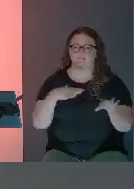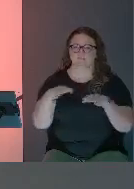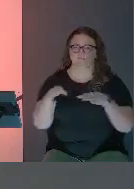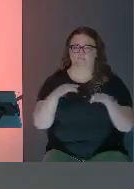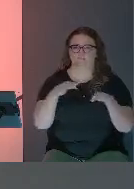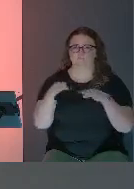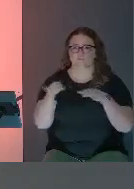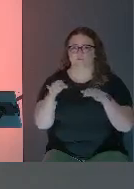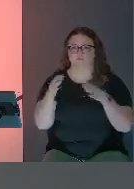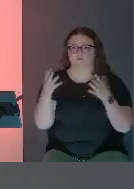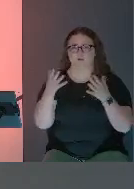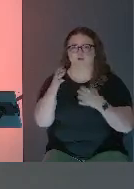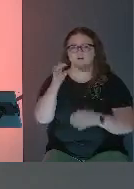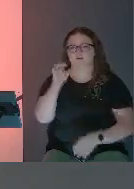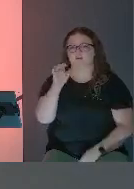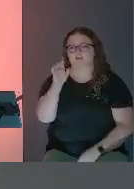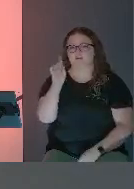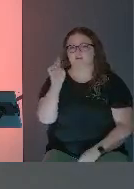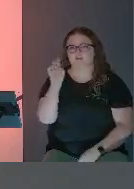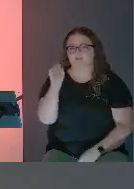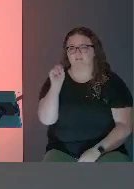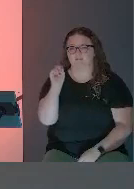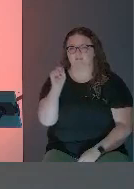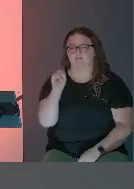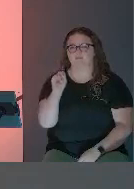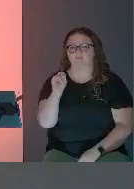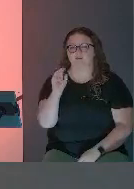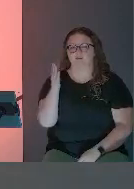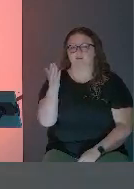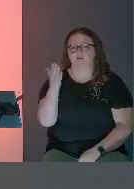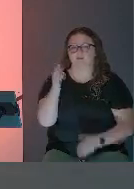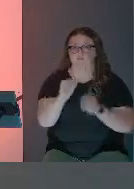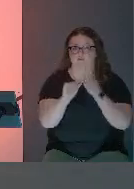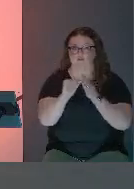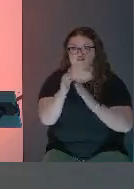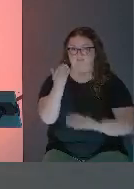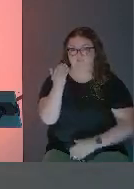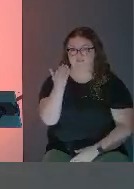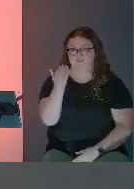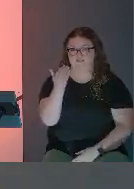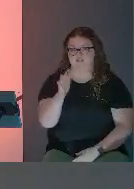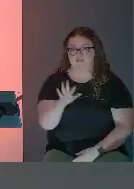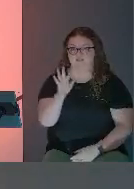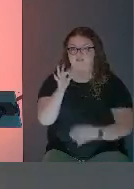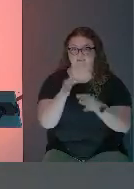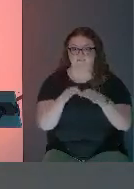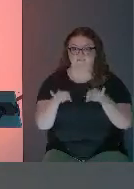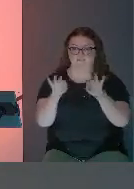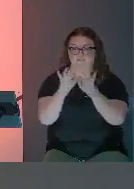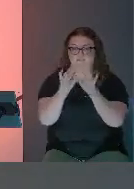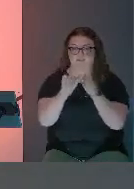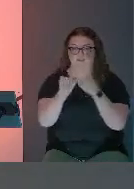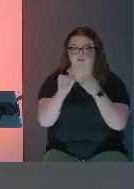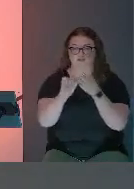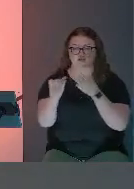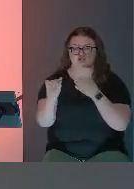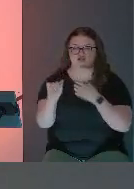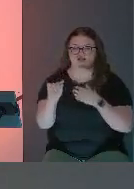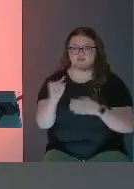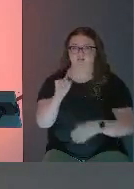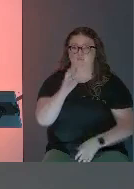Eden. In the 15th verse of that chapter, you find a significant passage. You find a